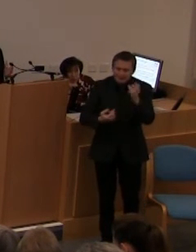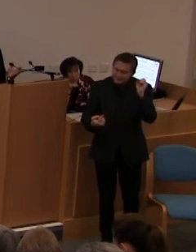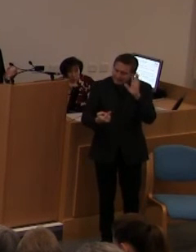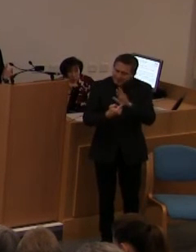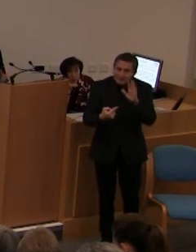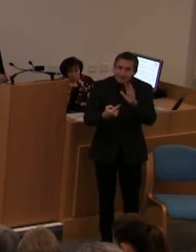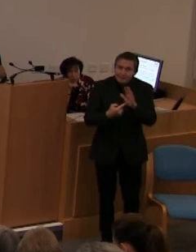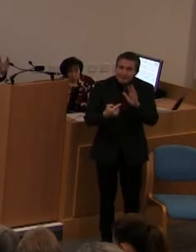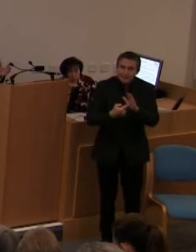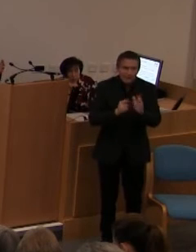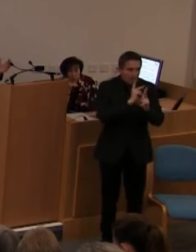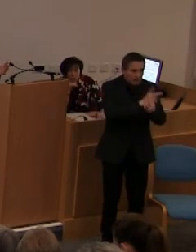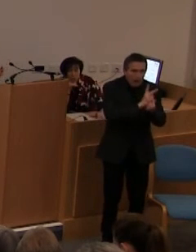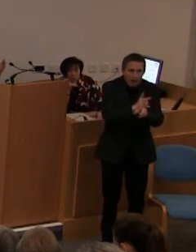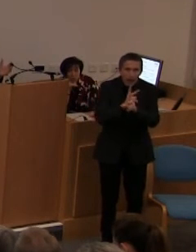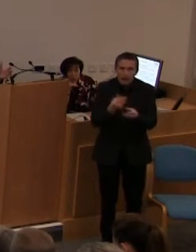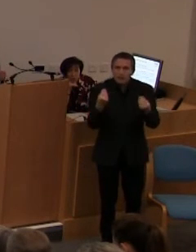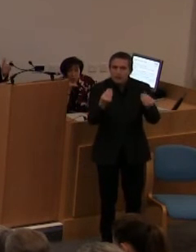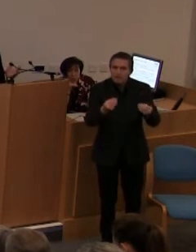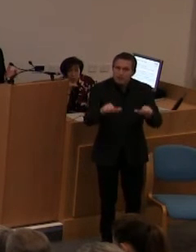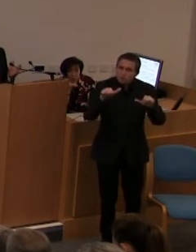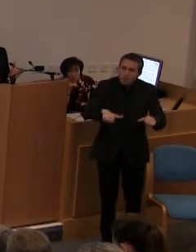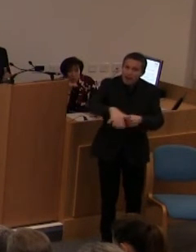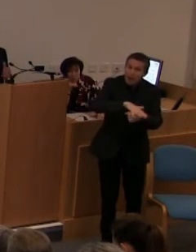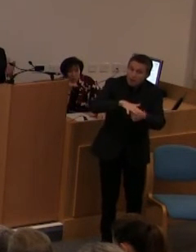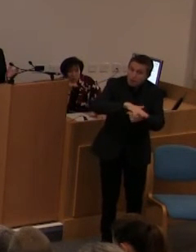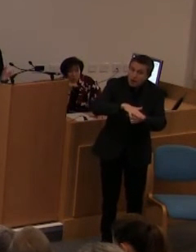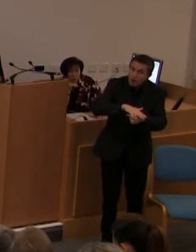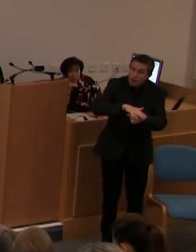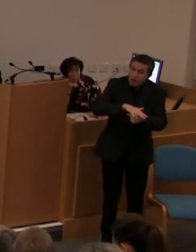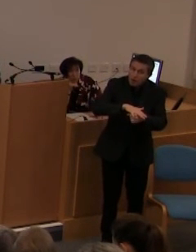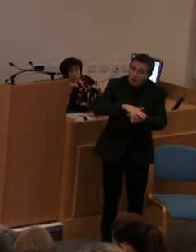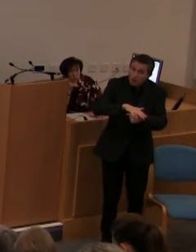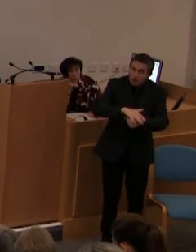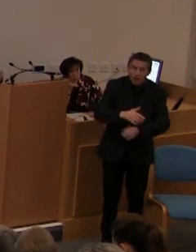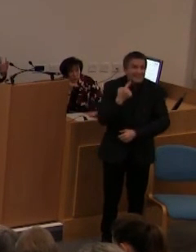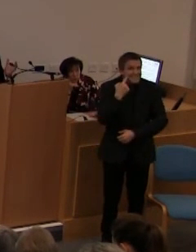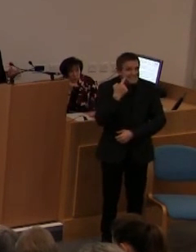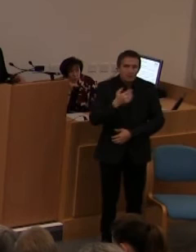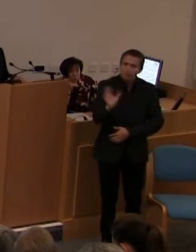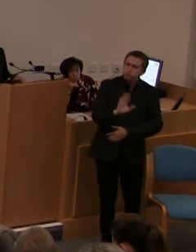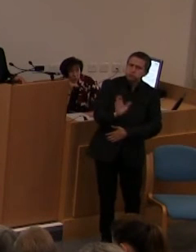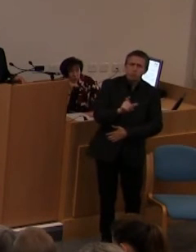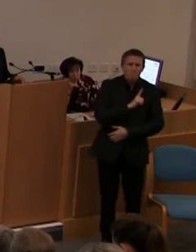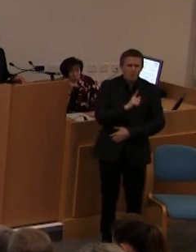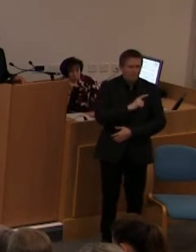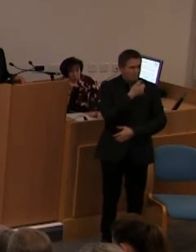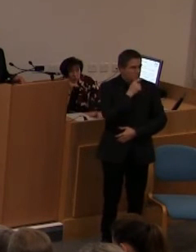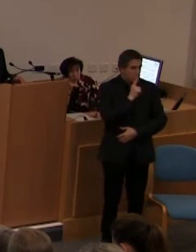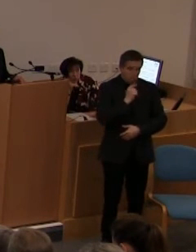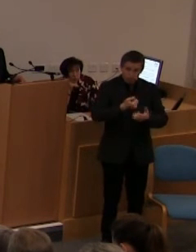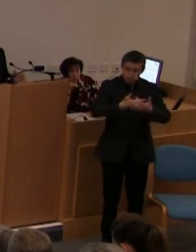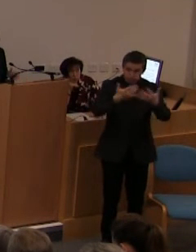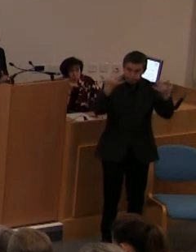safe environment. Now, that's easy to say, but we are dealing with a lot of sick and ill and weak actual